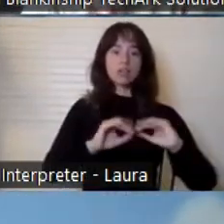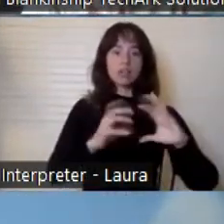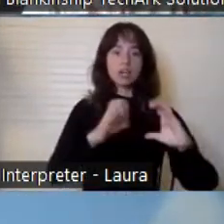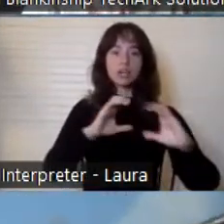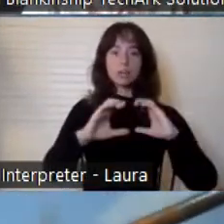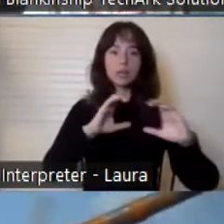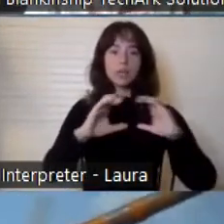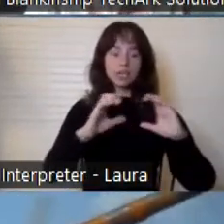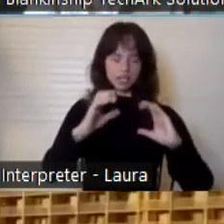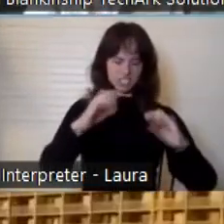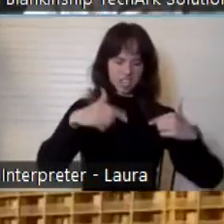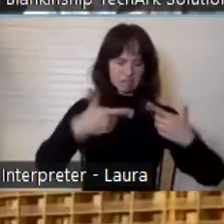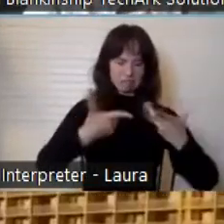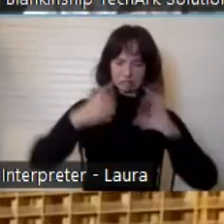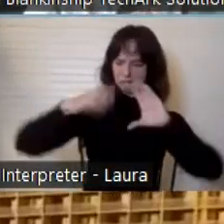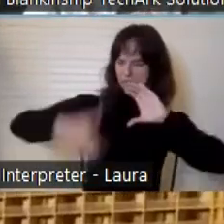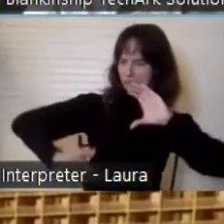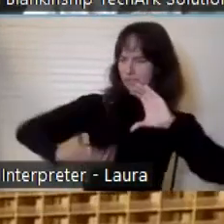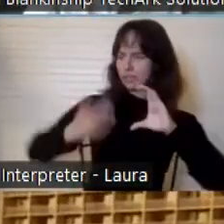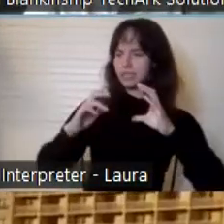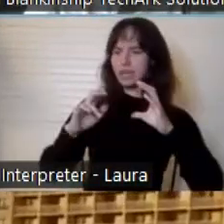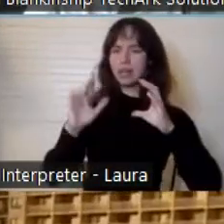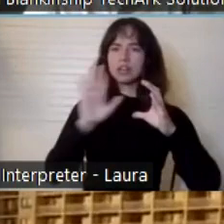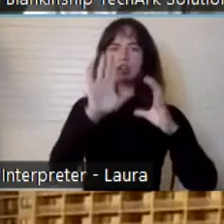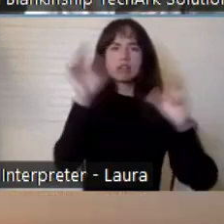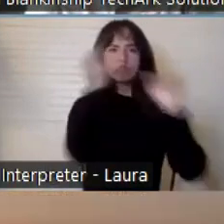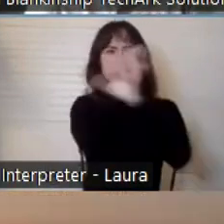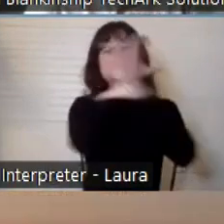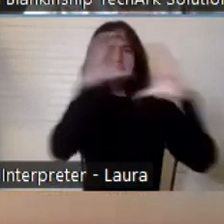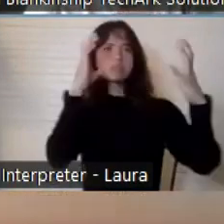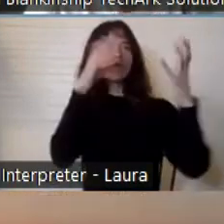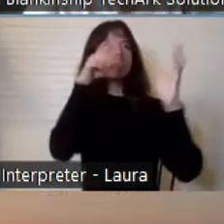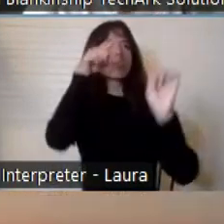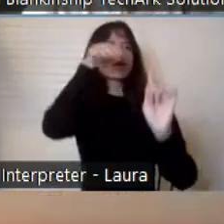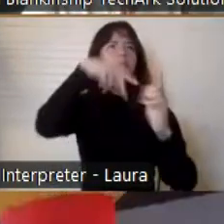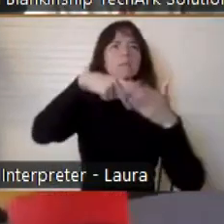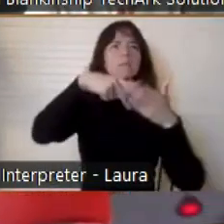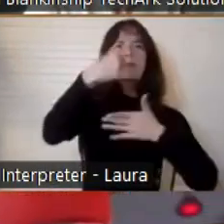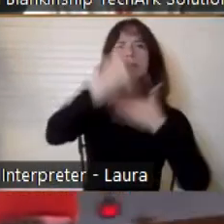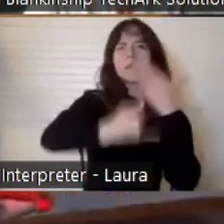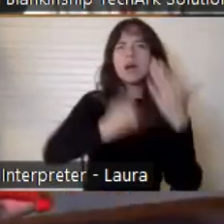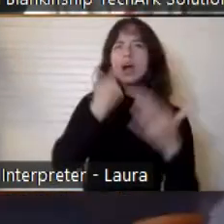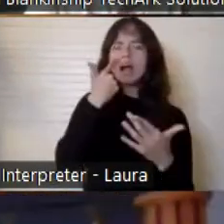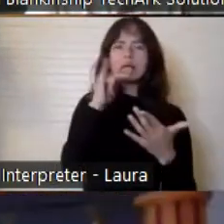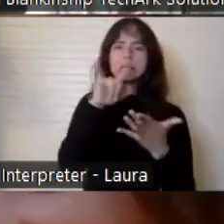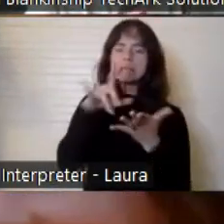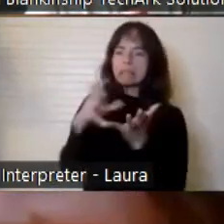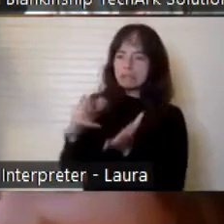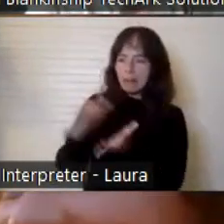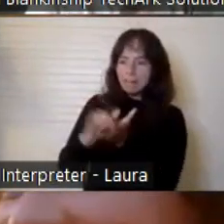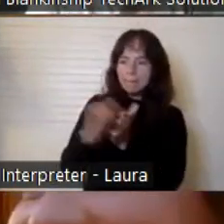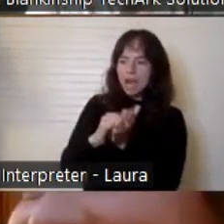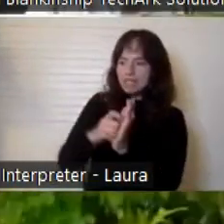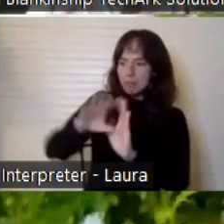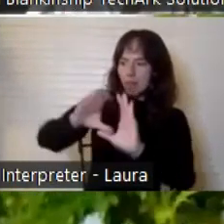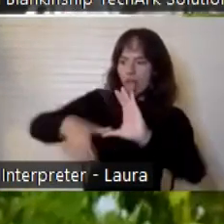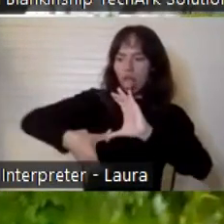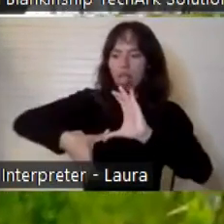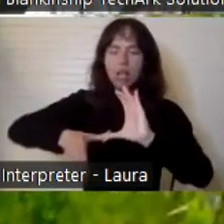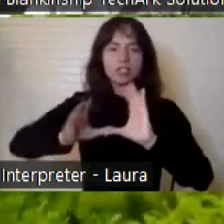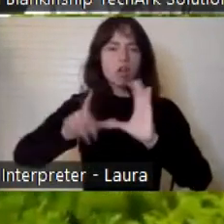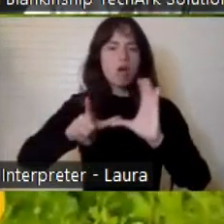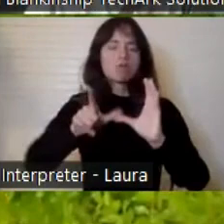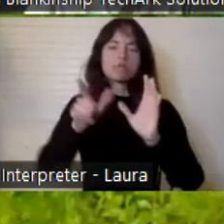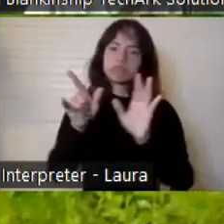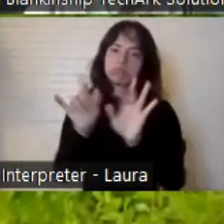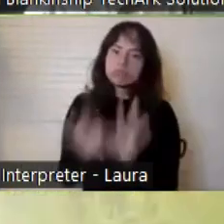it's impossible to define the scope of a project, the features and requirements. It's also very difficult to understand the purpose